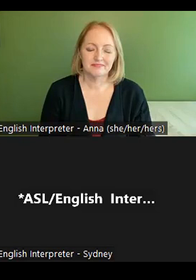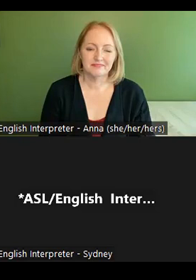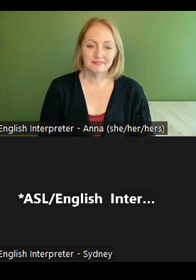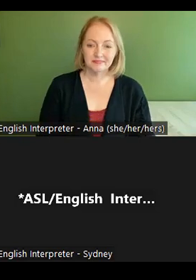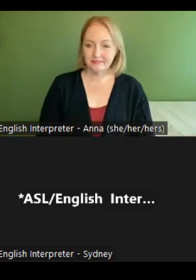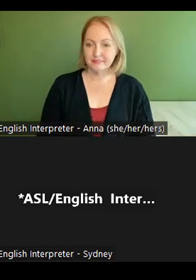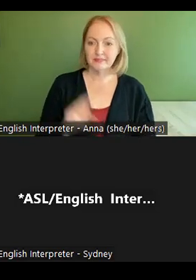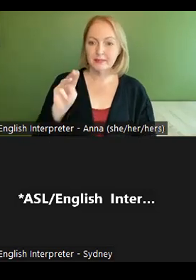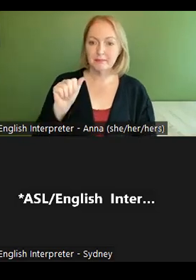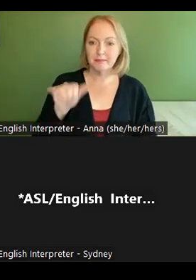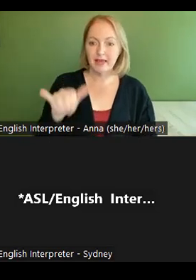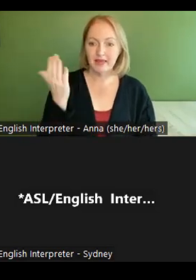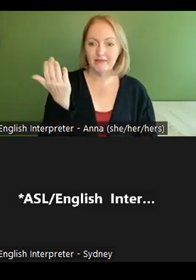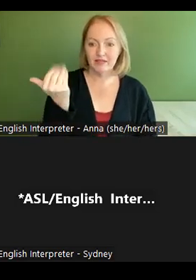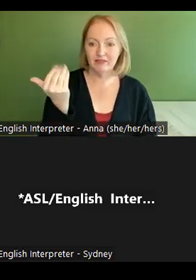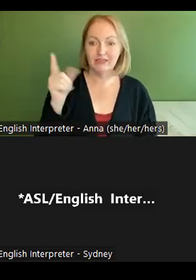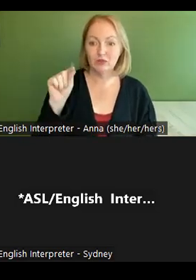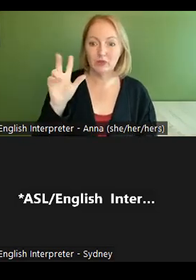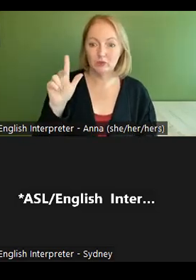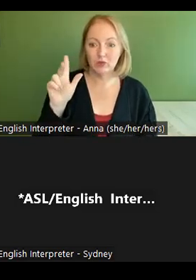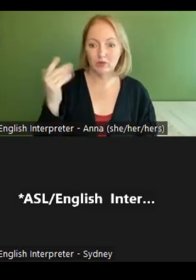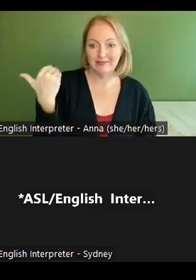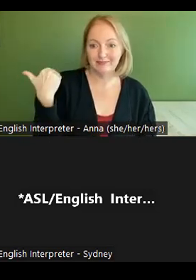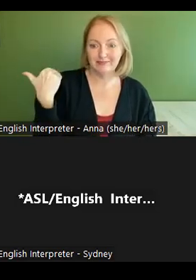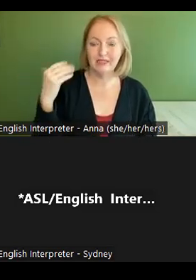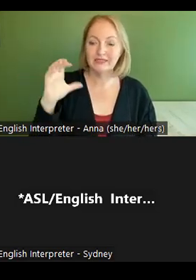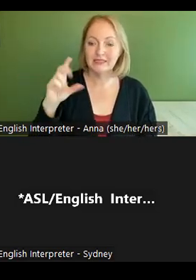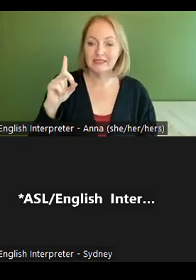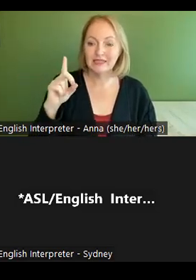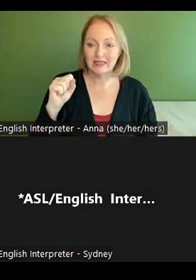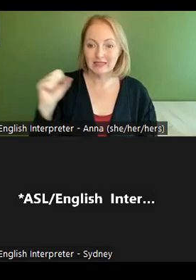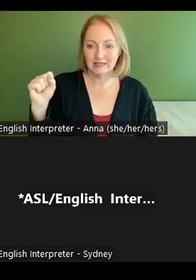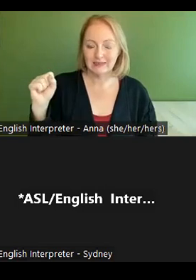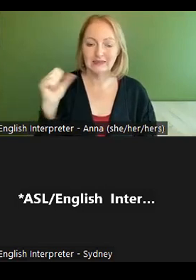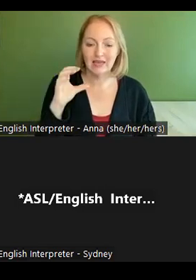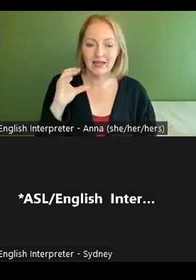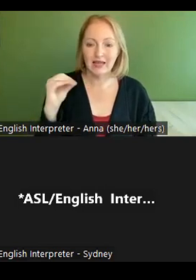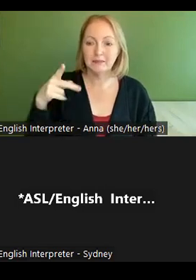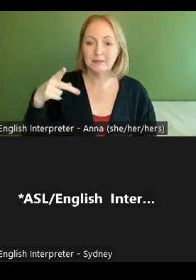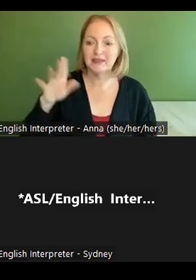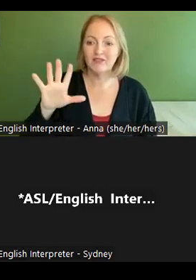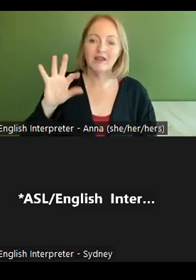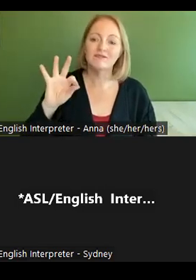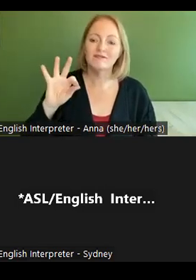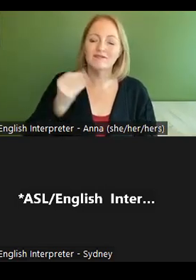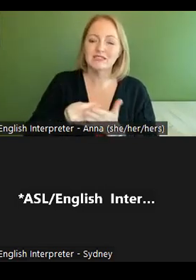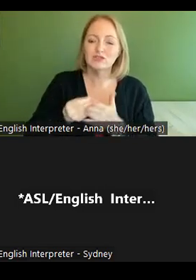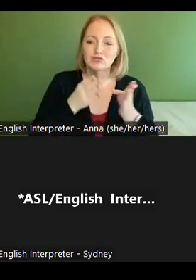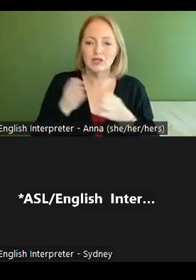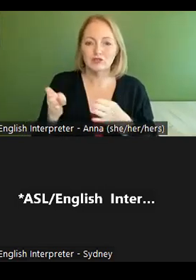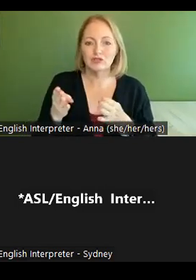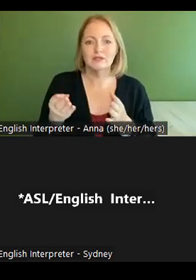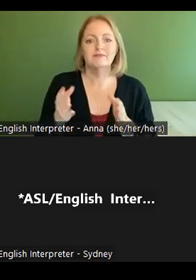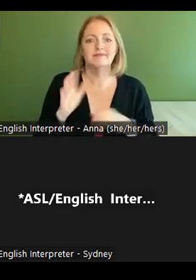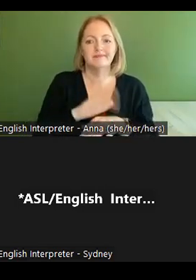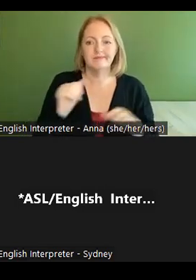So on May 15th, 2023, CDSS and P5 Fiscal Strategies reconvened members